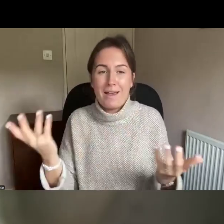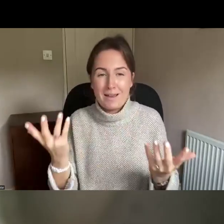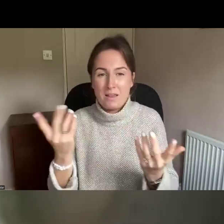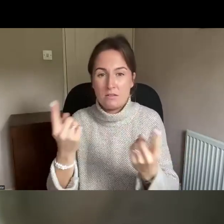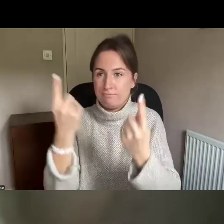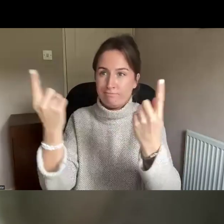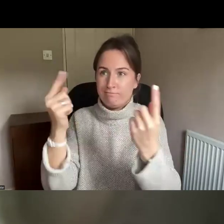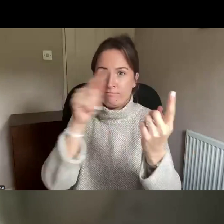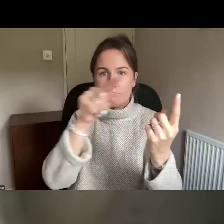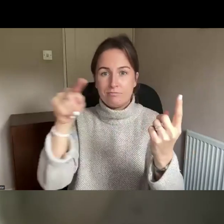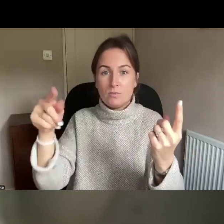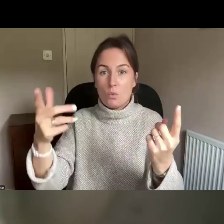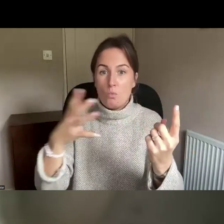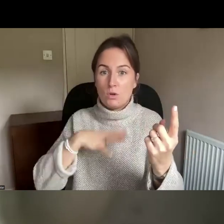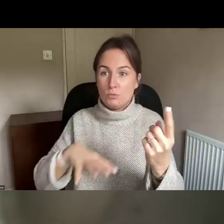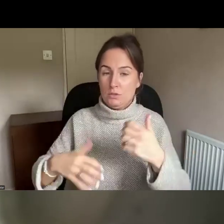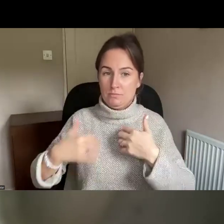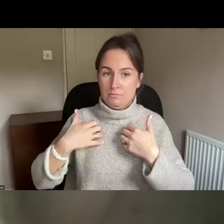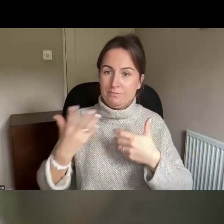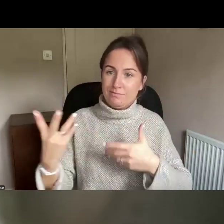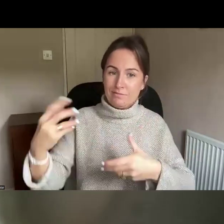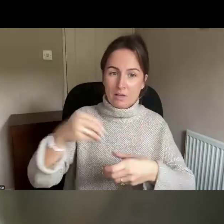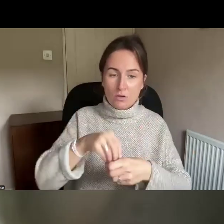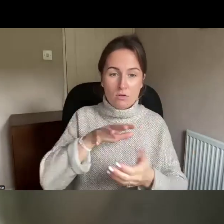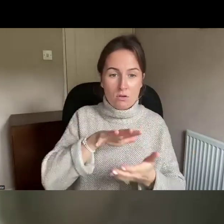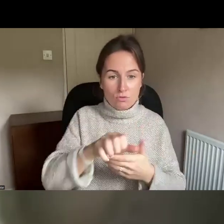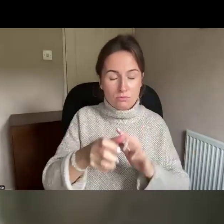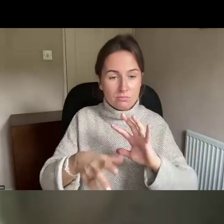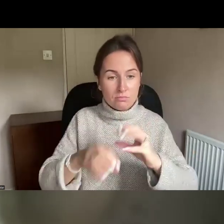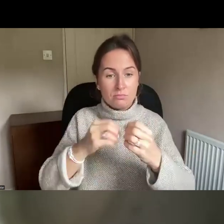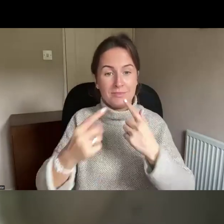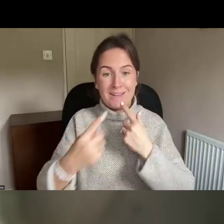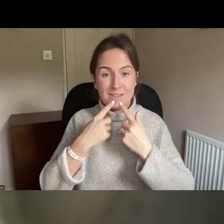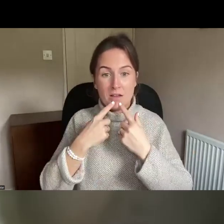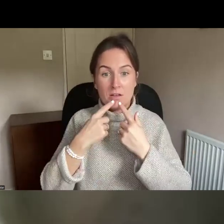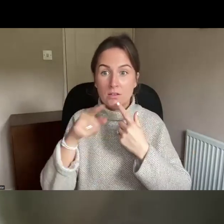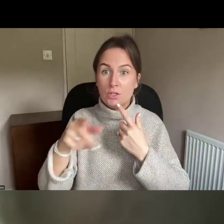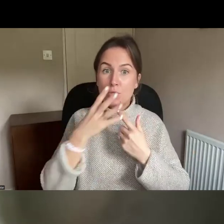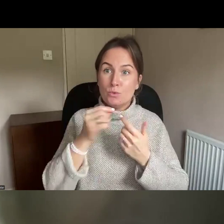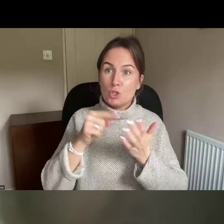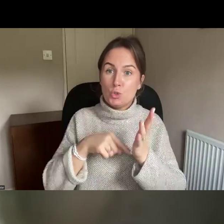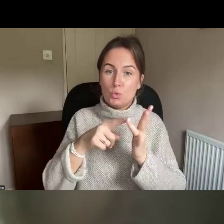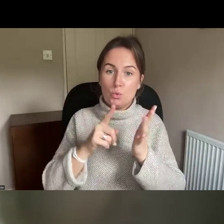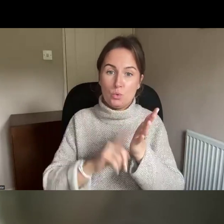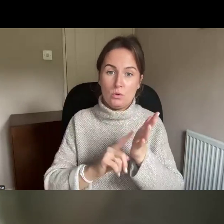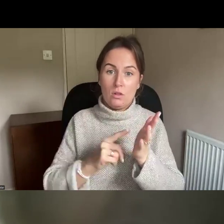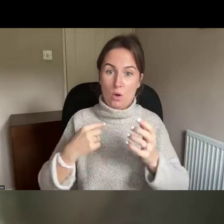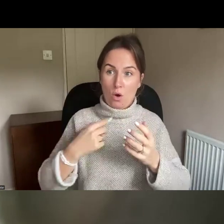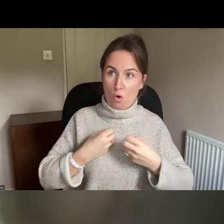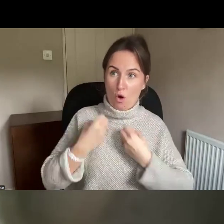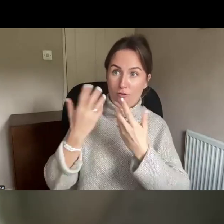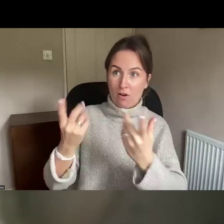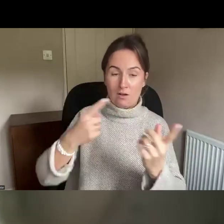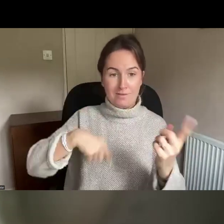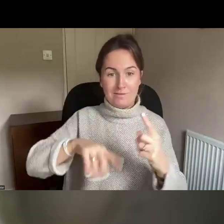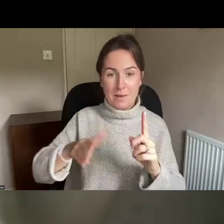interrogating cultural and creative data, a tool to be able to do that was easy to access and contained